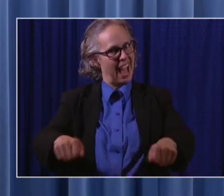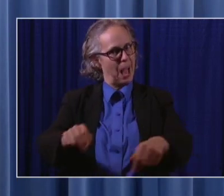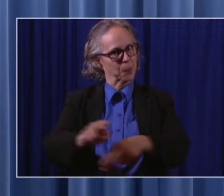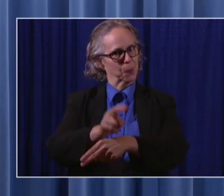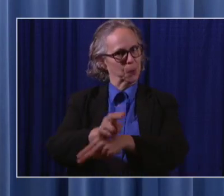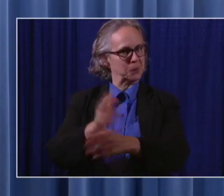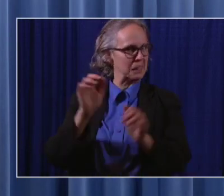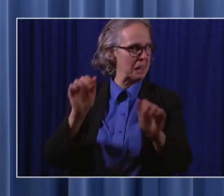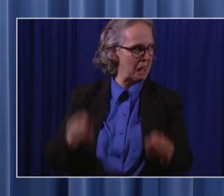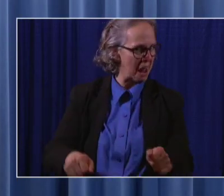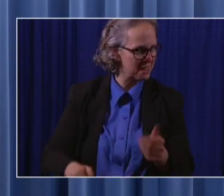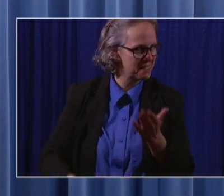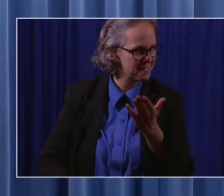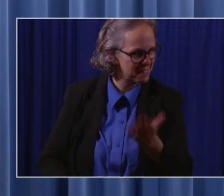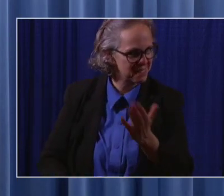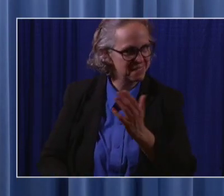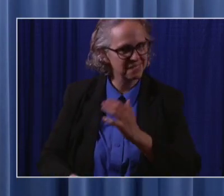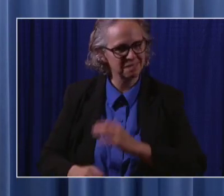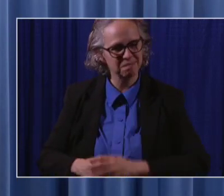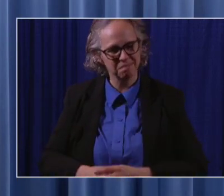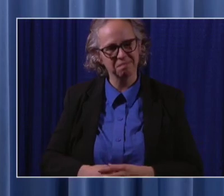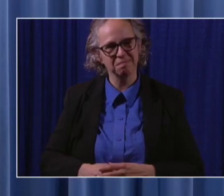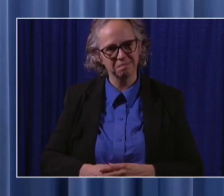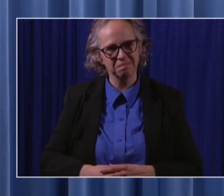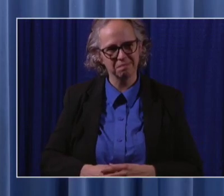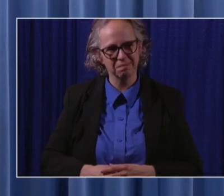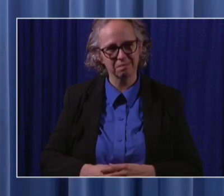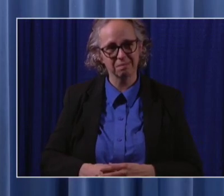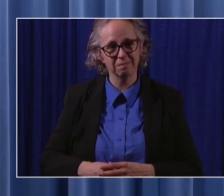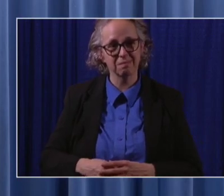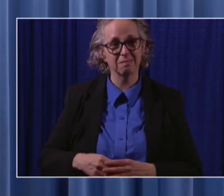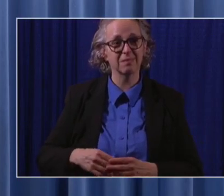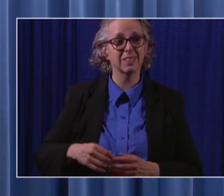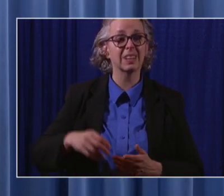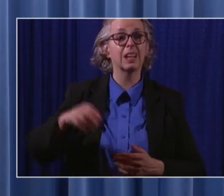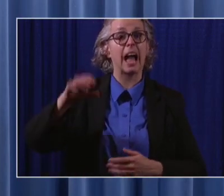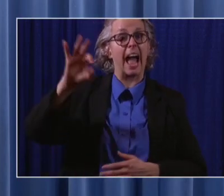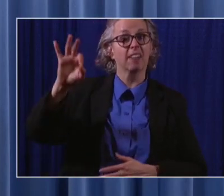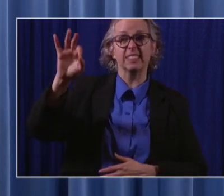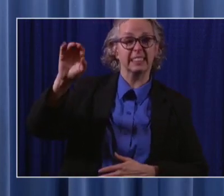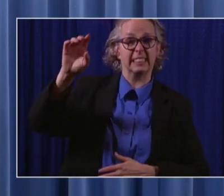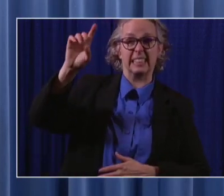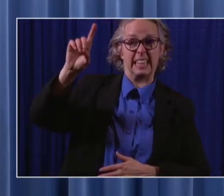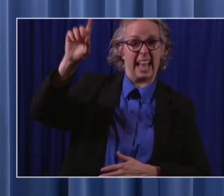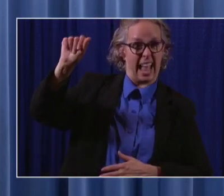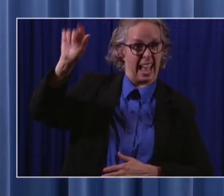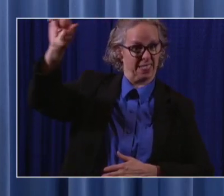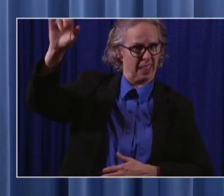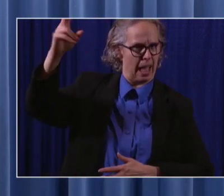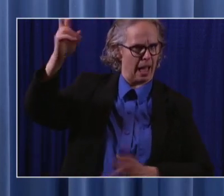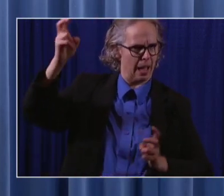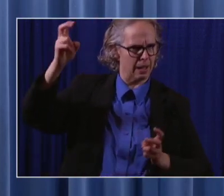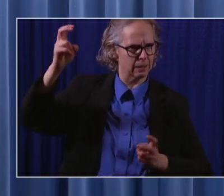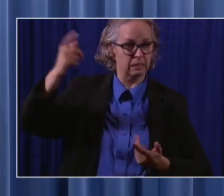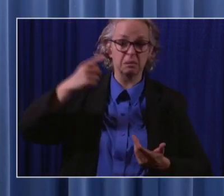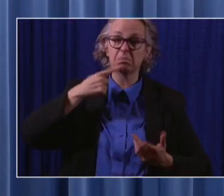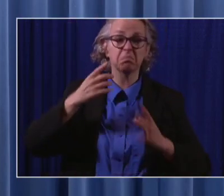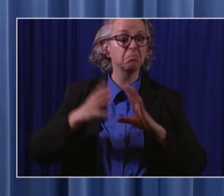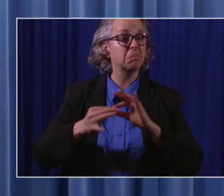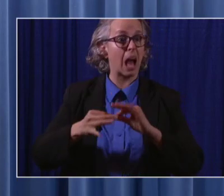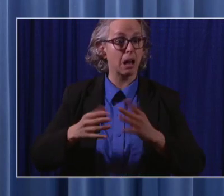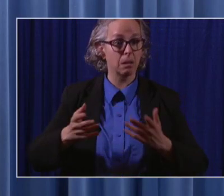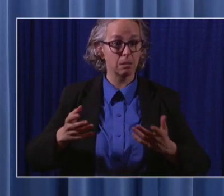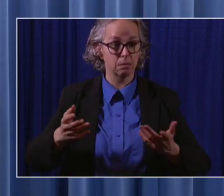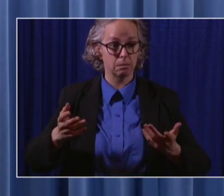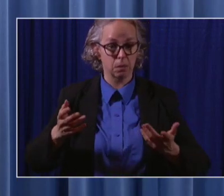You have the head of the FDA this morning saying it should be between a doctor and a patient. I don't have